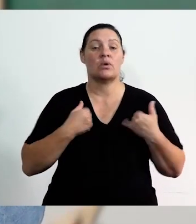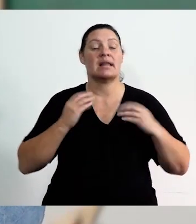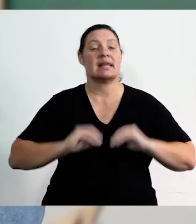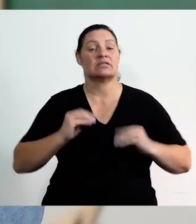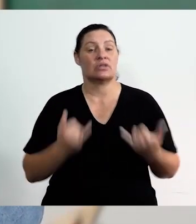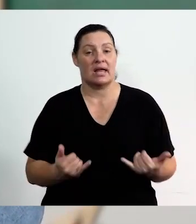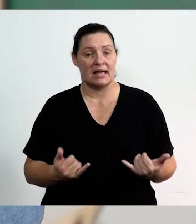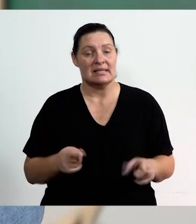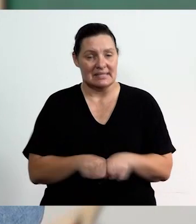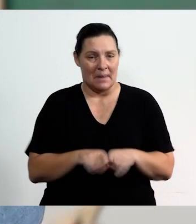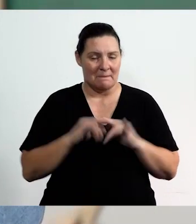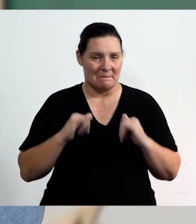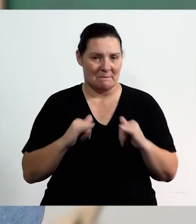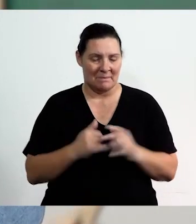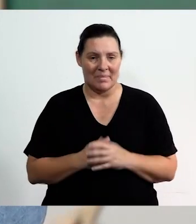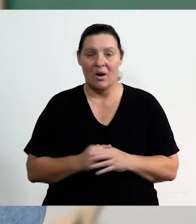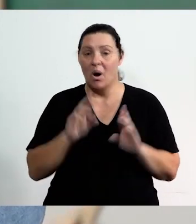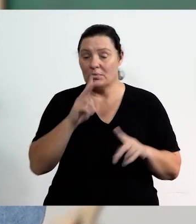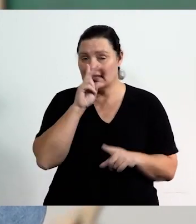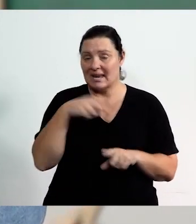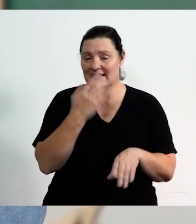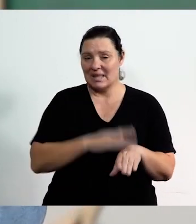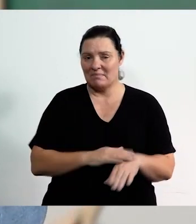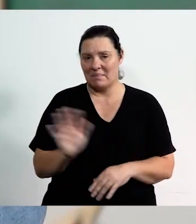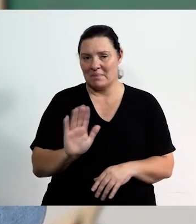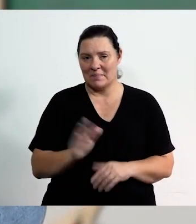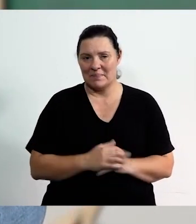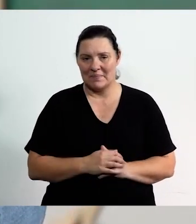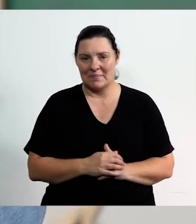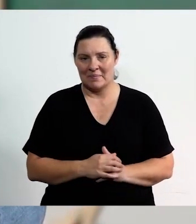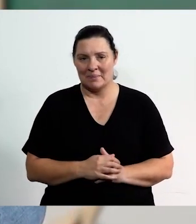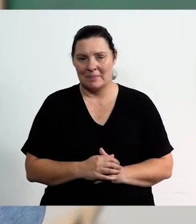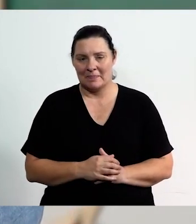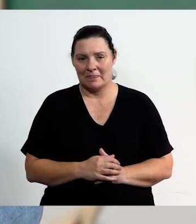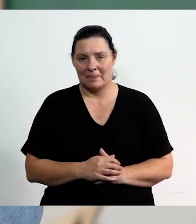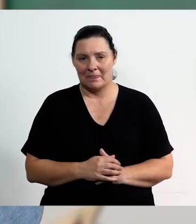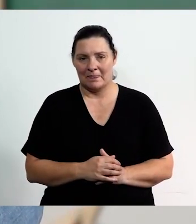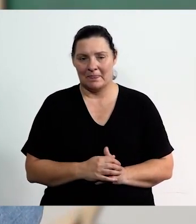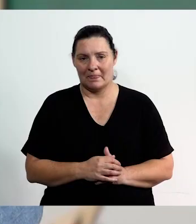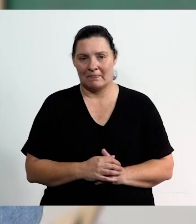I really hope you enjoyed today's lesson as much as I did. I hope to see you next time. Goodbye.